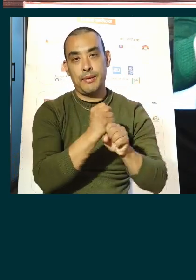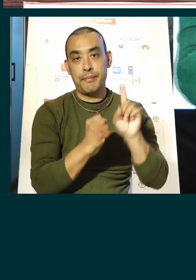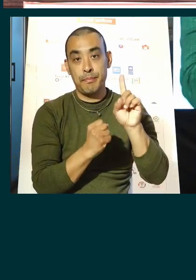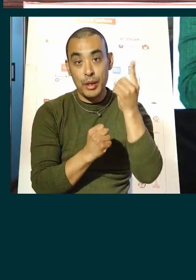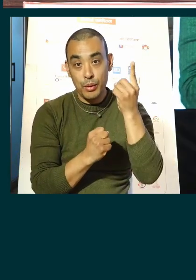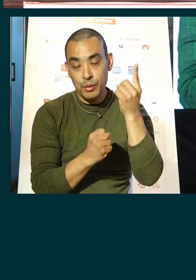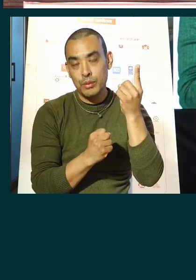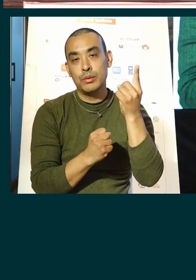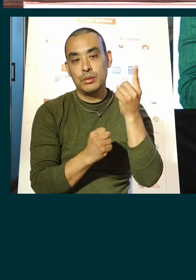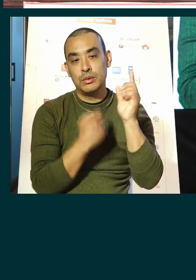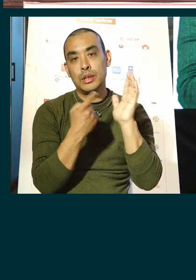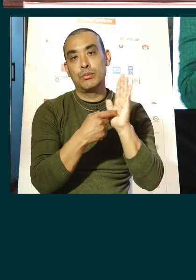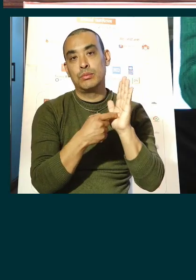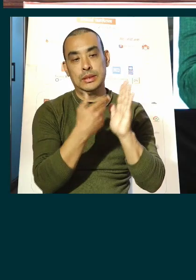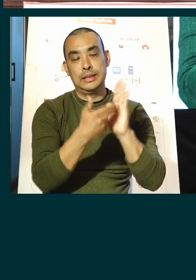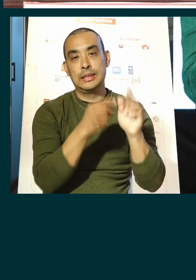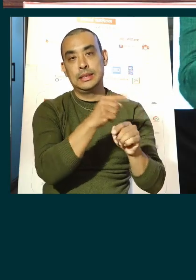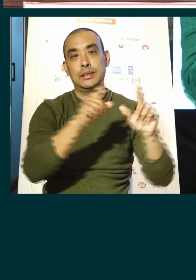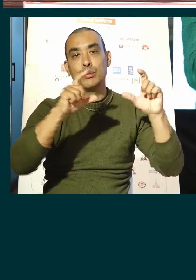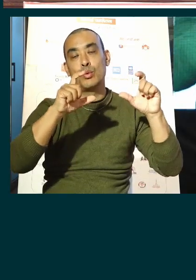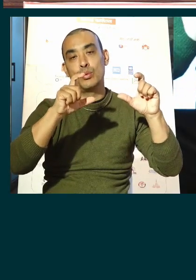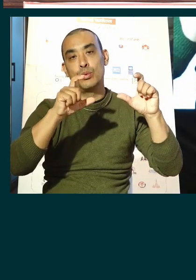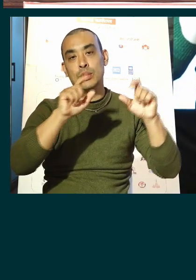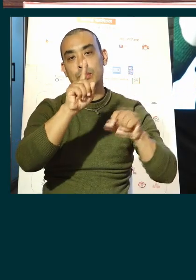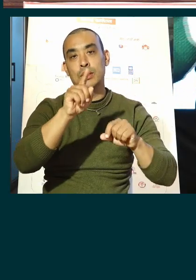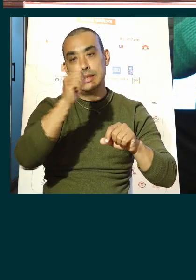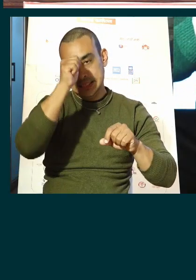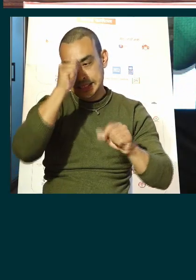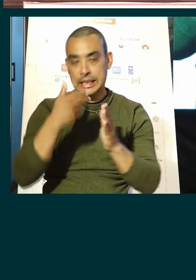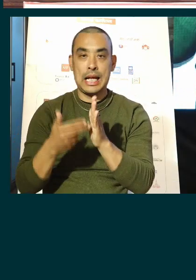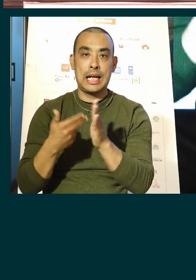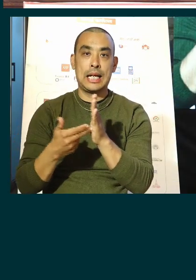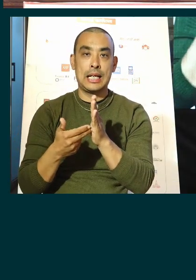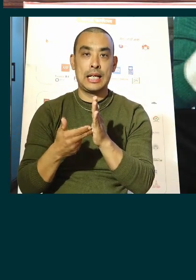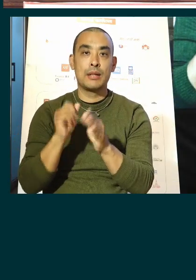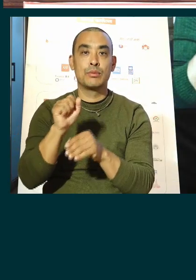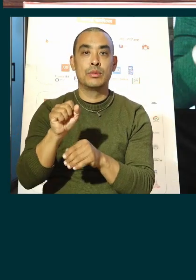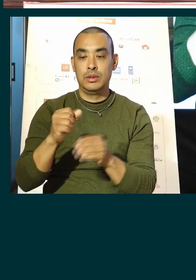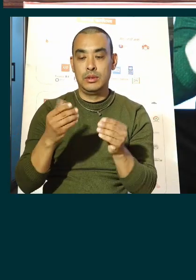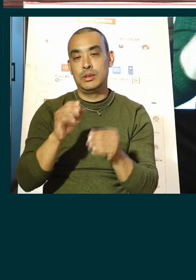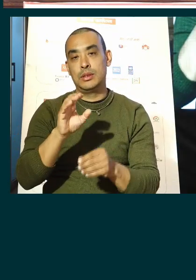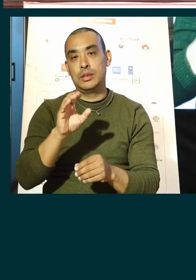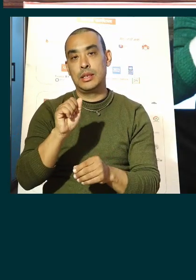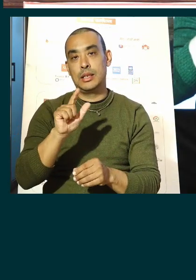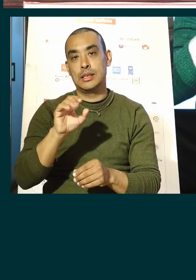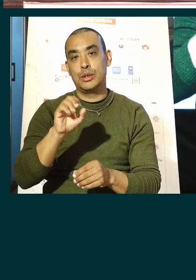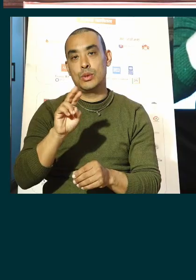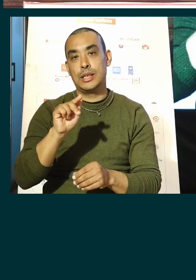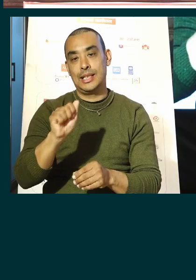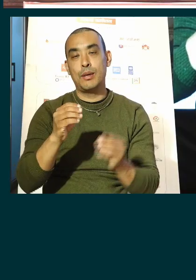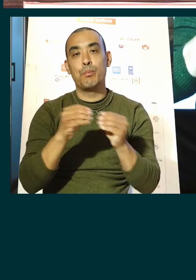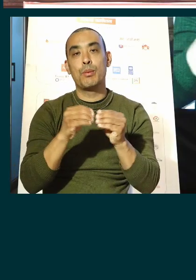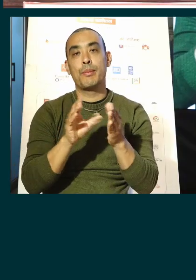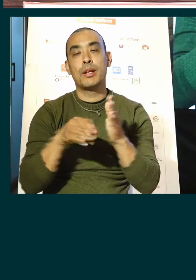first one, this is one image by one Indian artist, 𝐾𝐢𝐿 Mitra. He's from Kolkata, but he's based in Mumbai, and